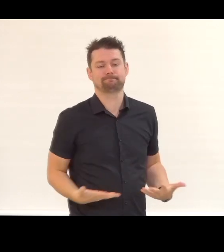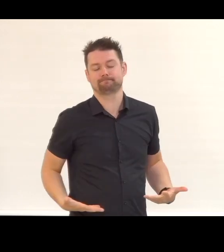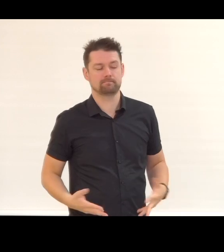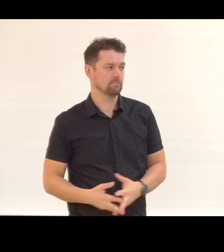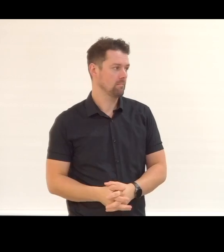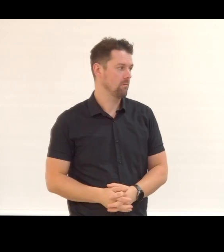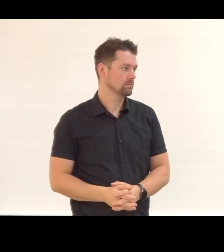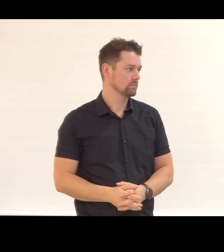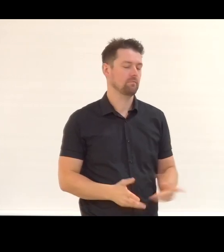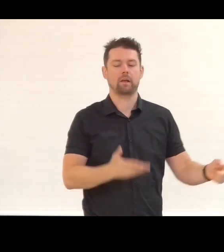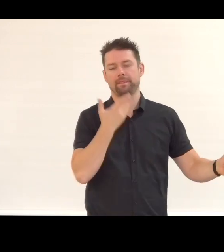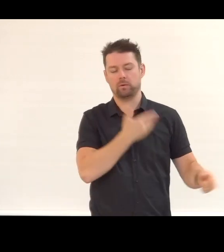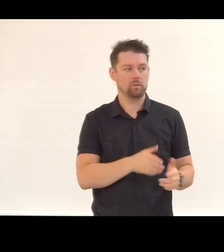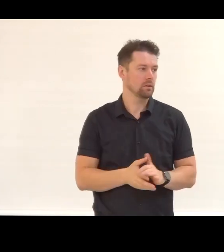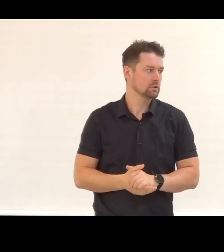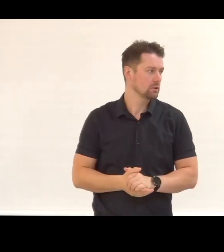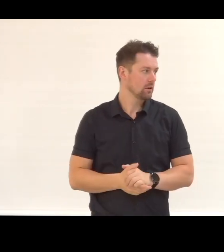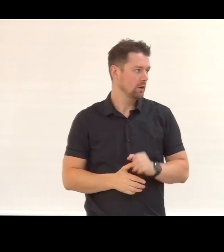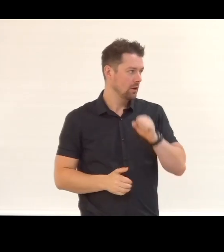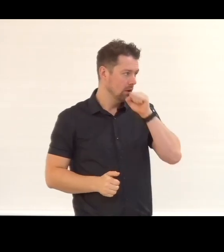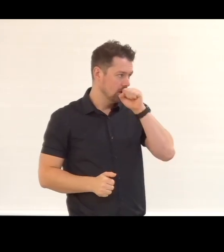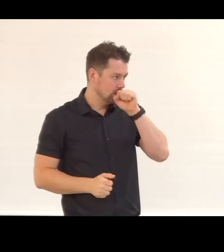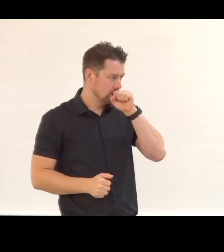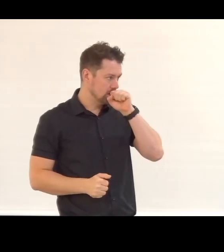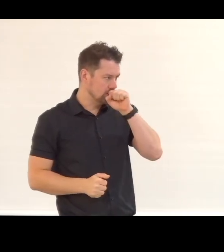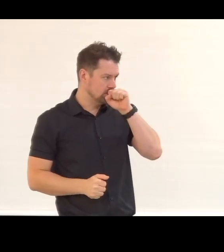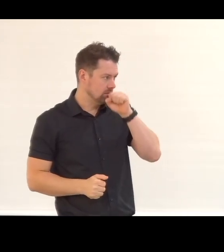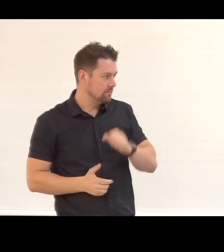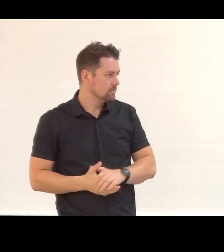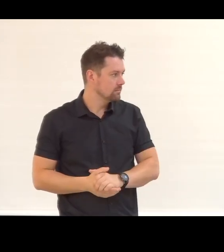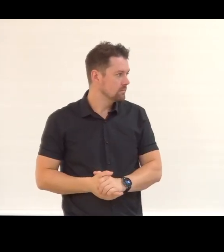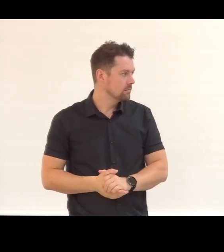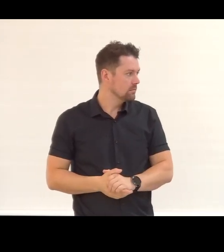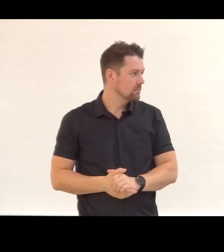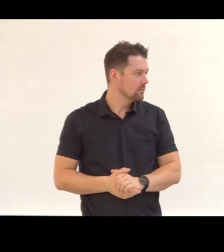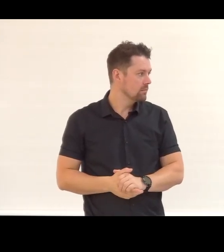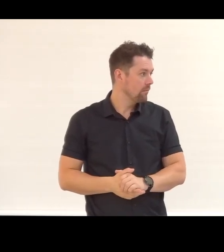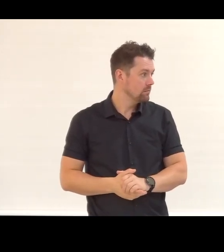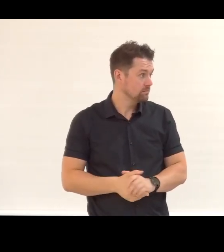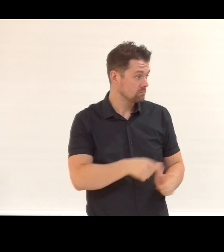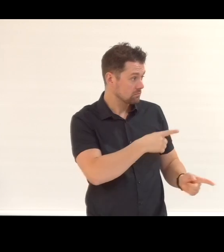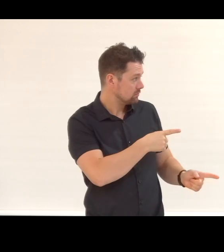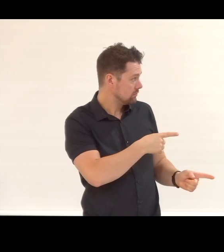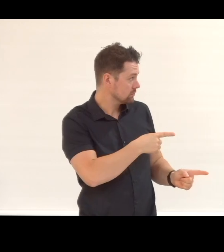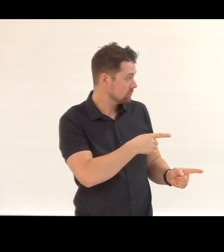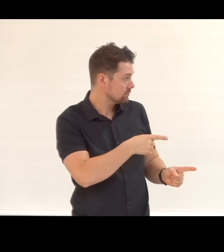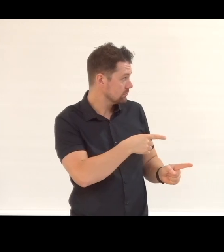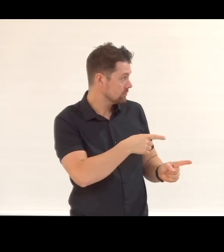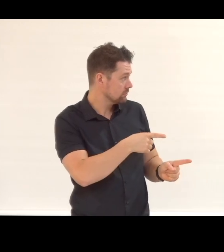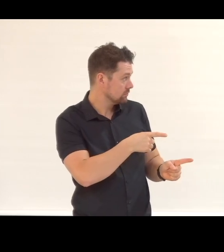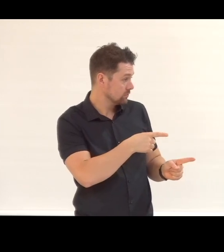anymore. Just a wild idea. Would it help if the community would write a support letter on the need of high